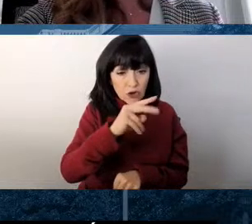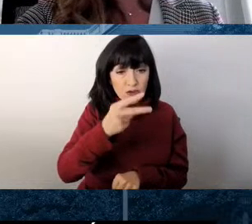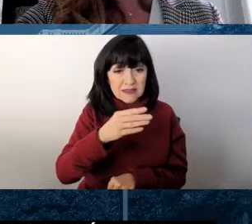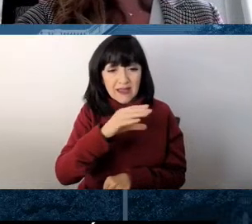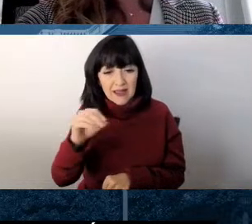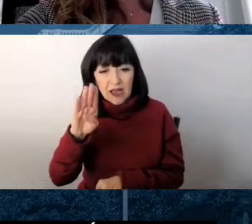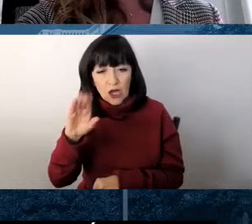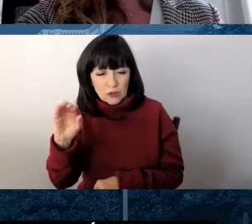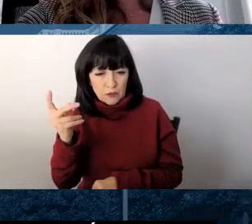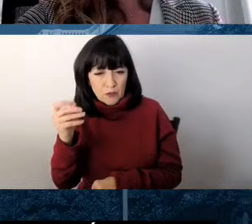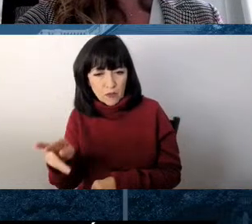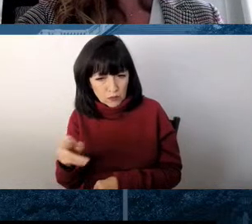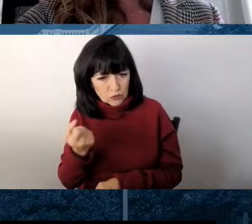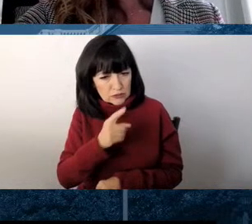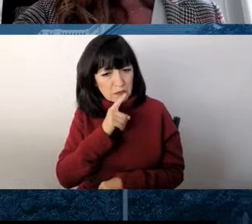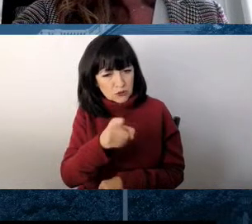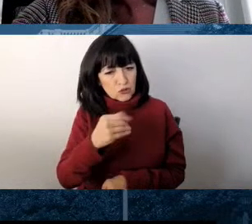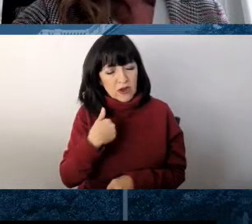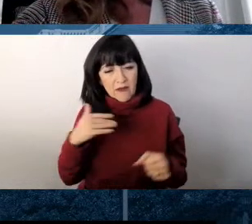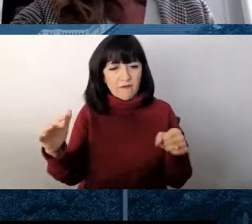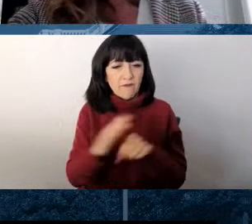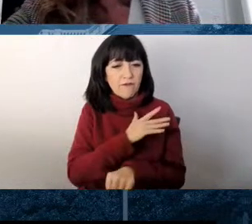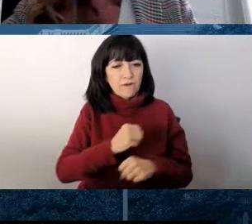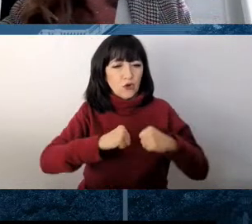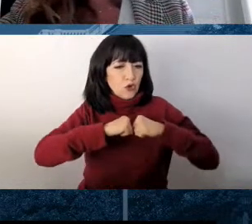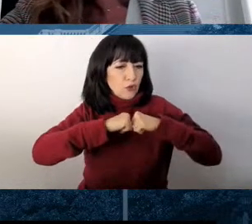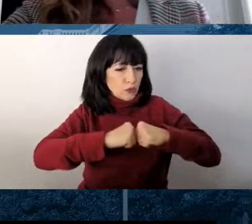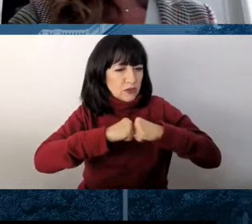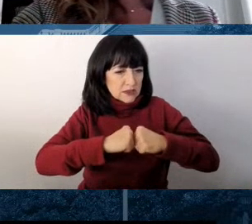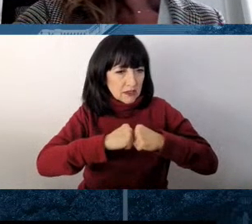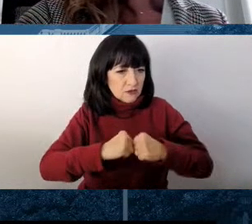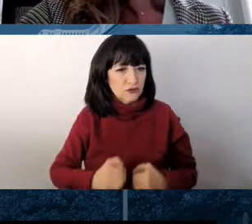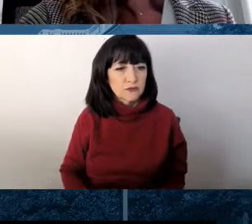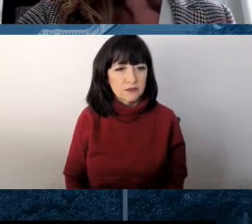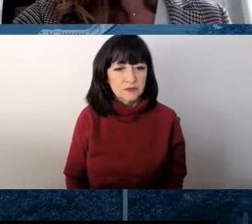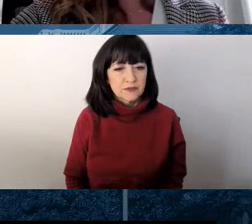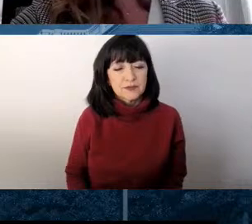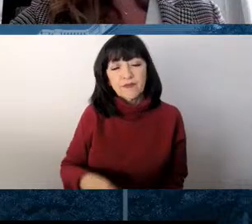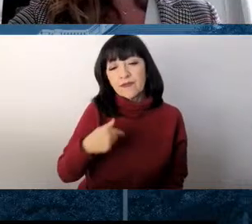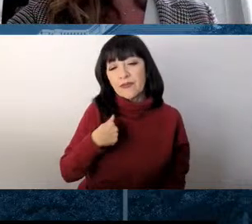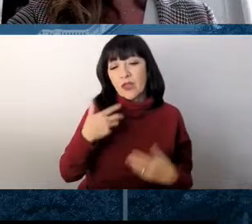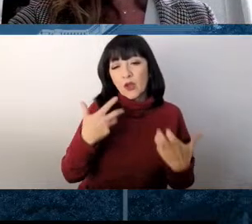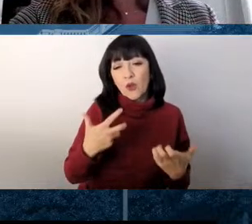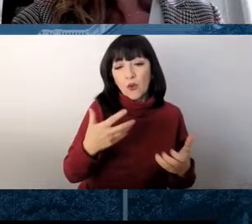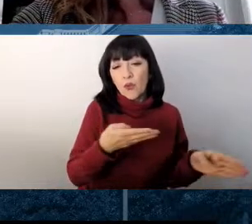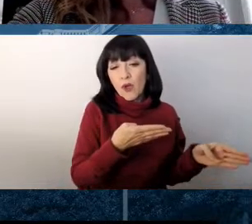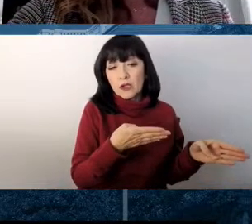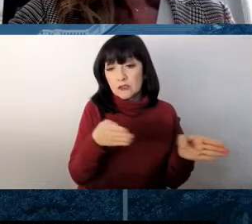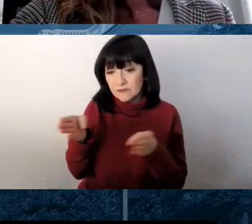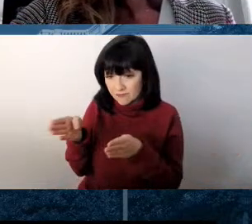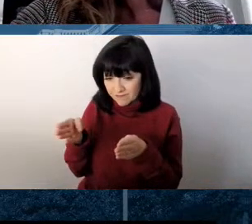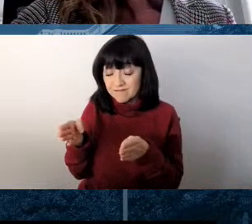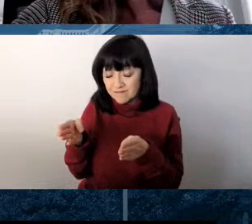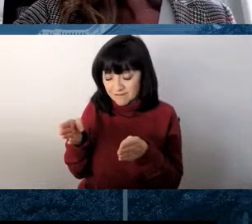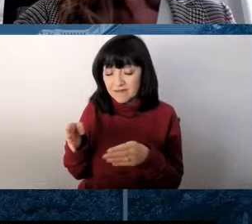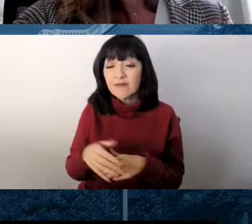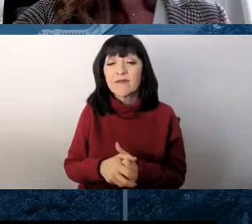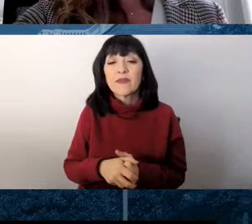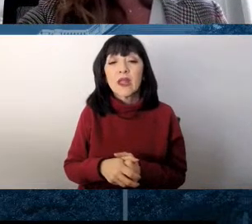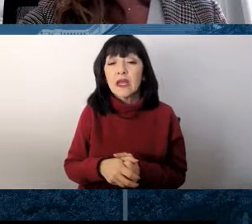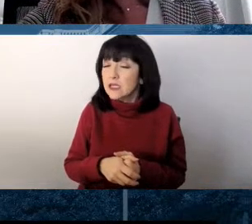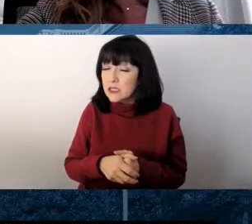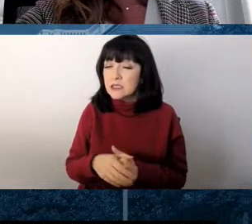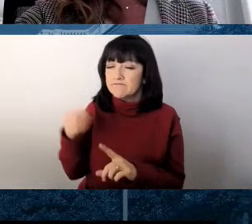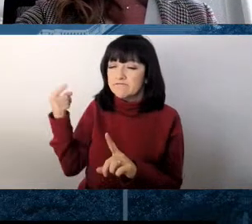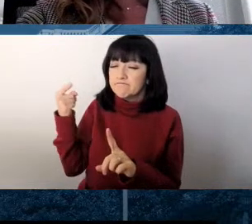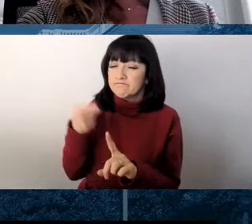your loved ones. So I want to shift gears and talk about masks yet again. You may have heard